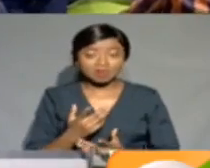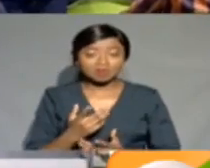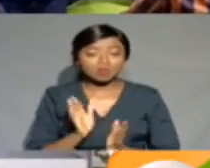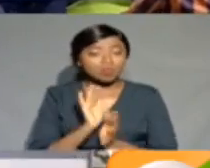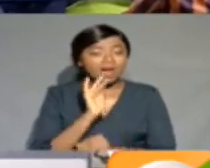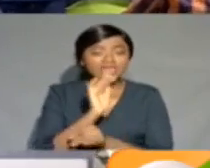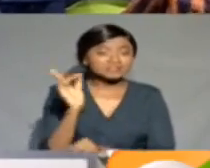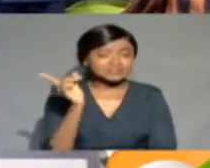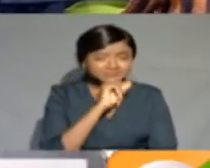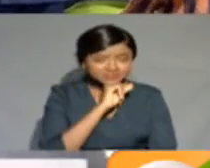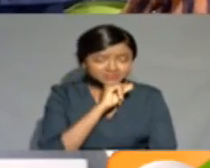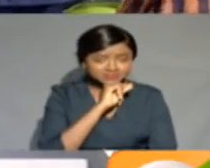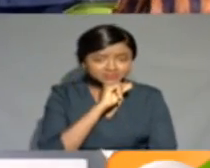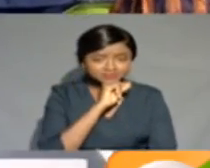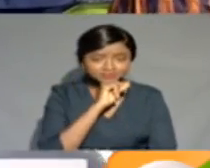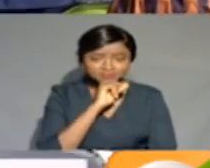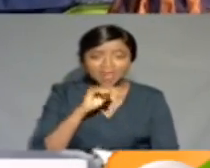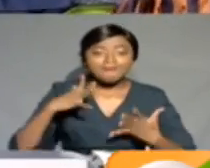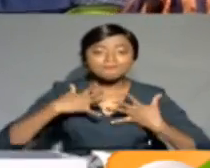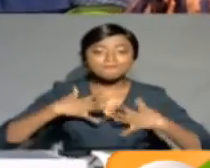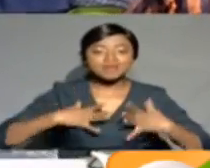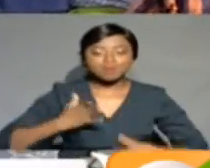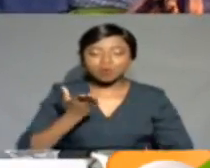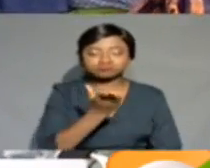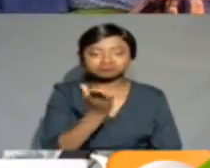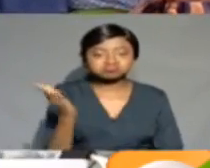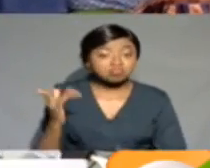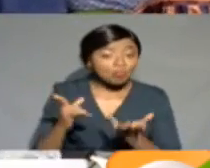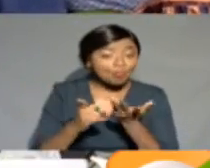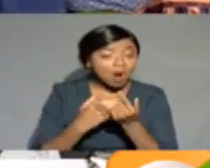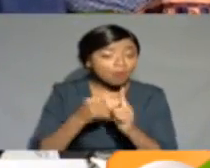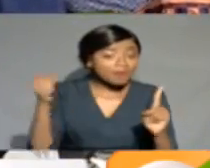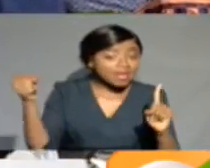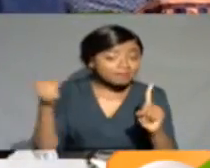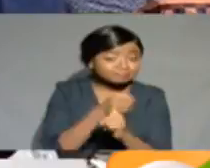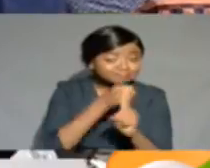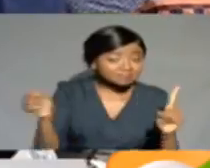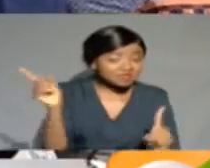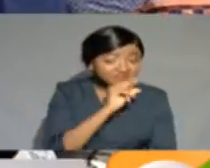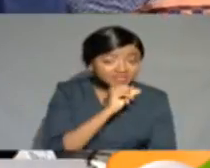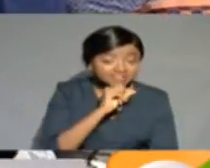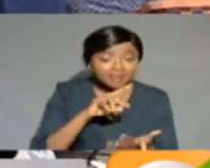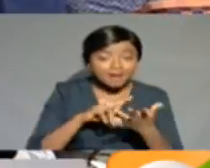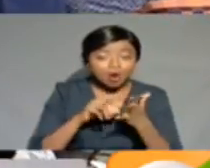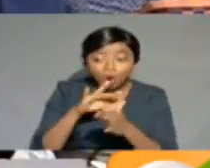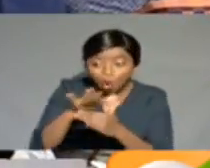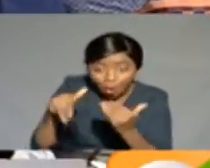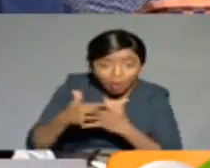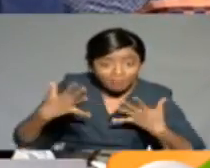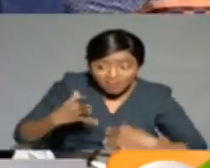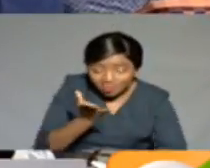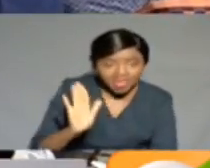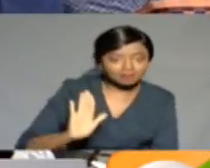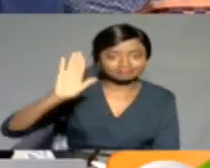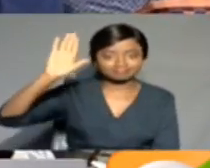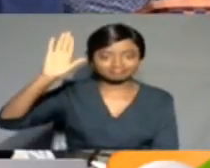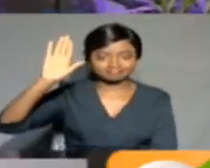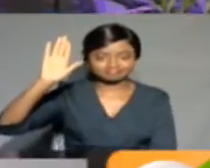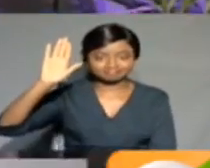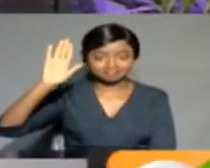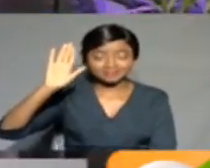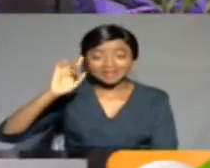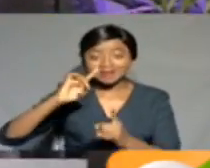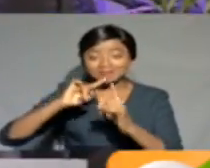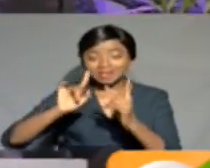audience how many were bullied, and almost everybody put their hand up. Yeah. But you should have followed